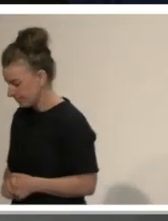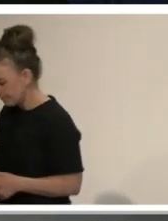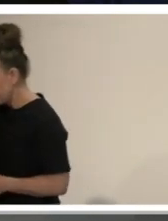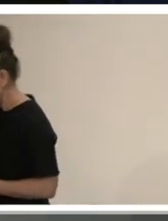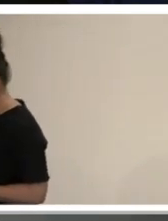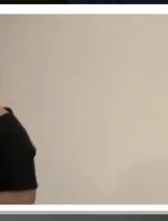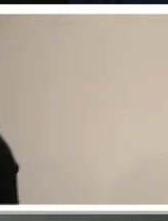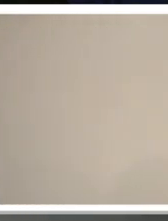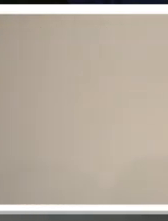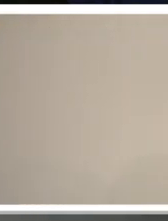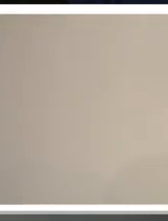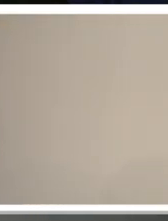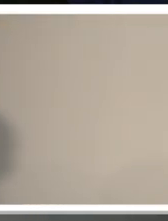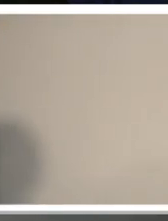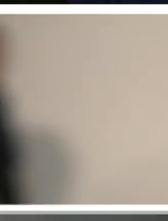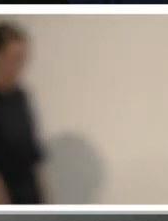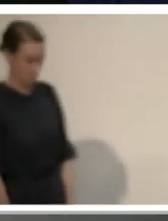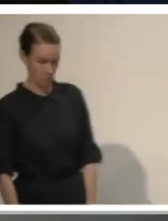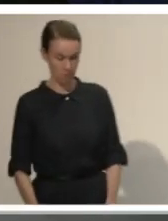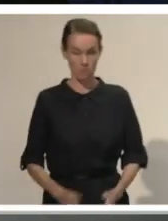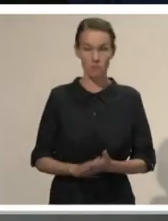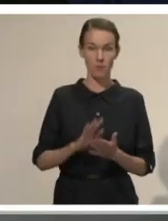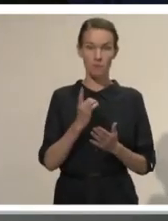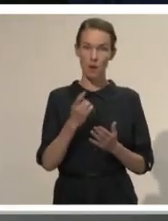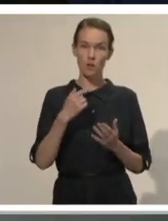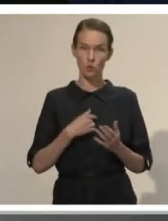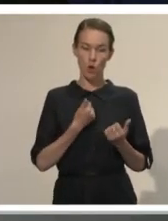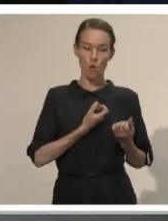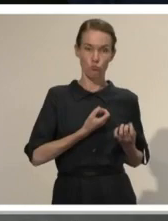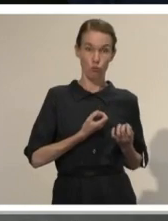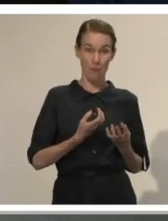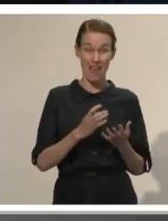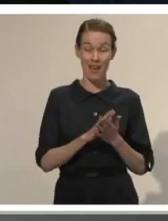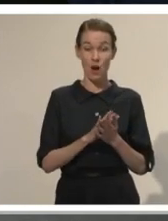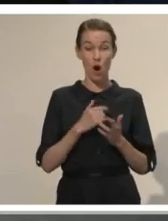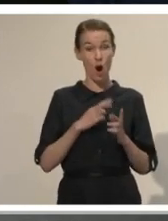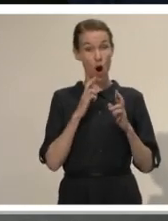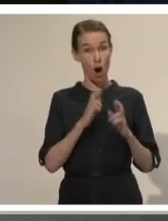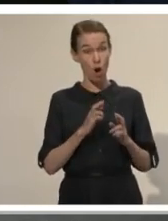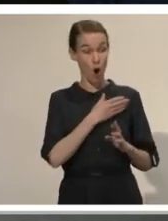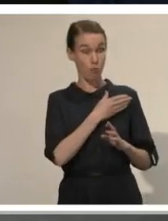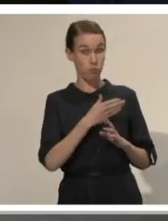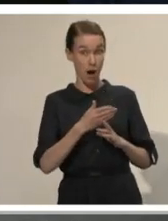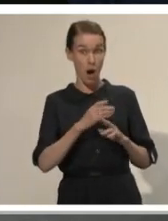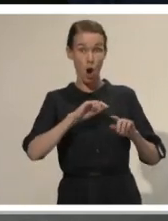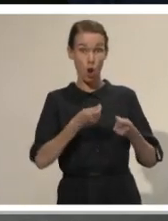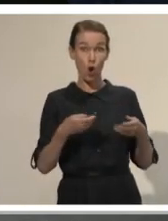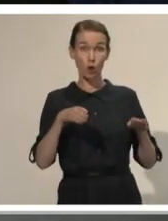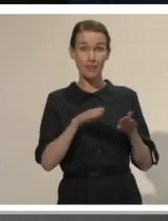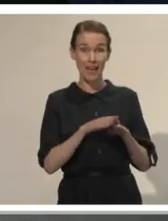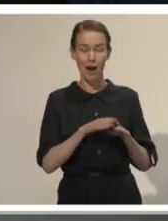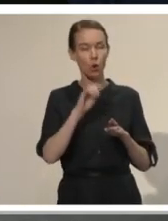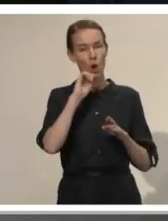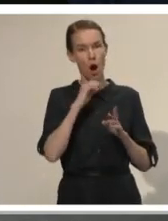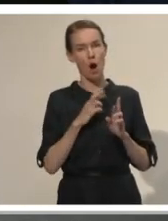for granted, but I'm confident with the path that we've carved ourselves, we should prevent New Zealand having that experience. Apologies if this has already